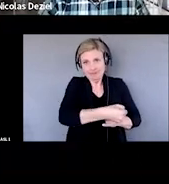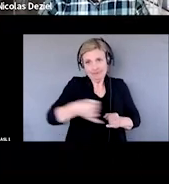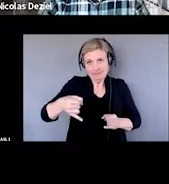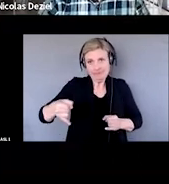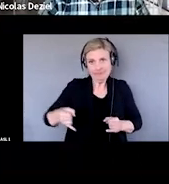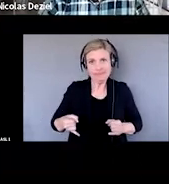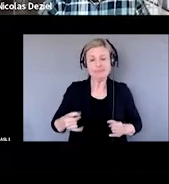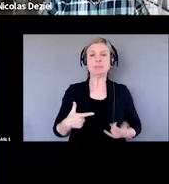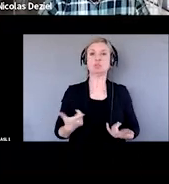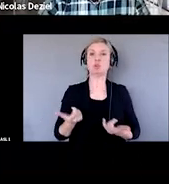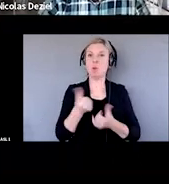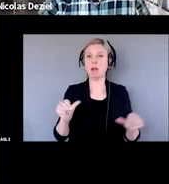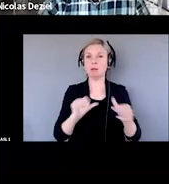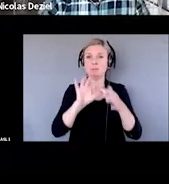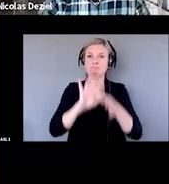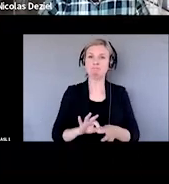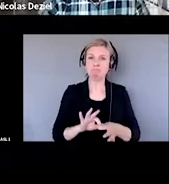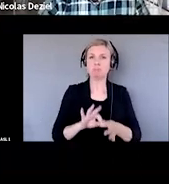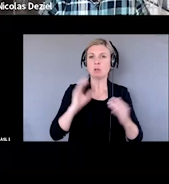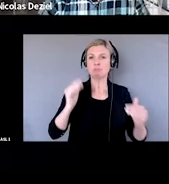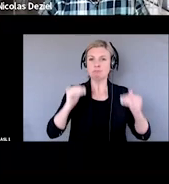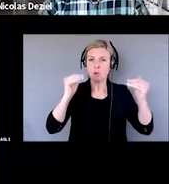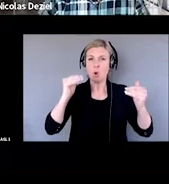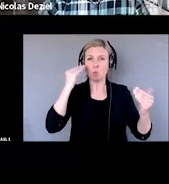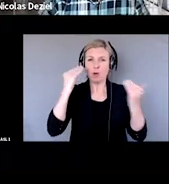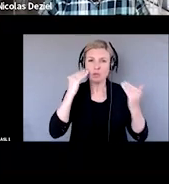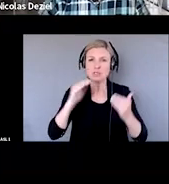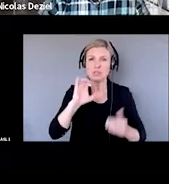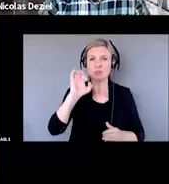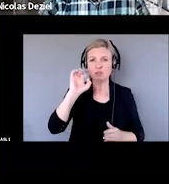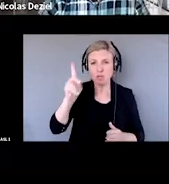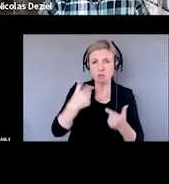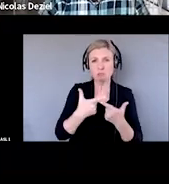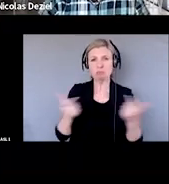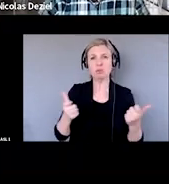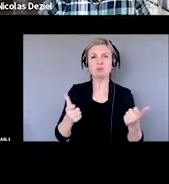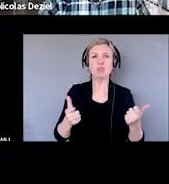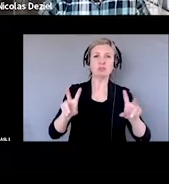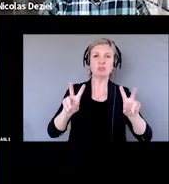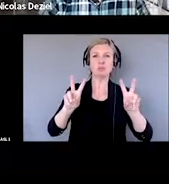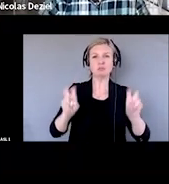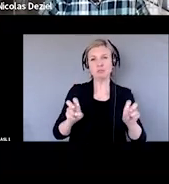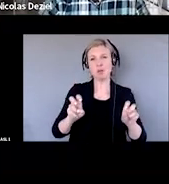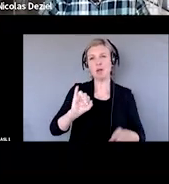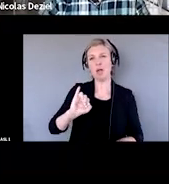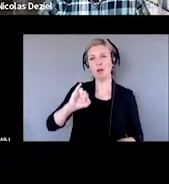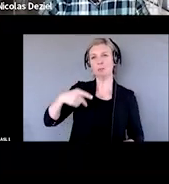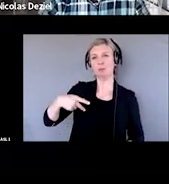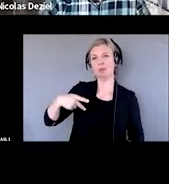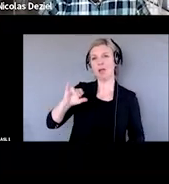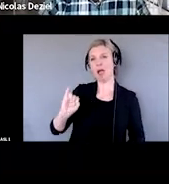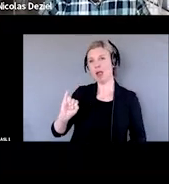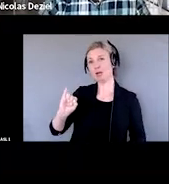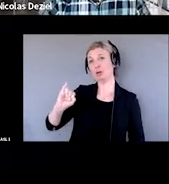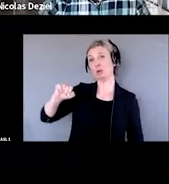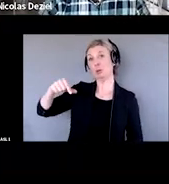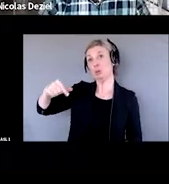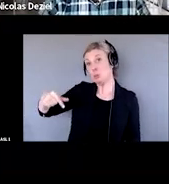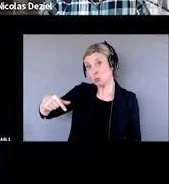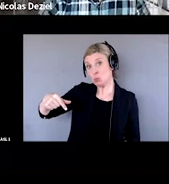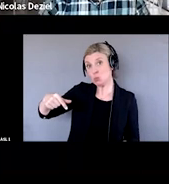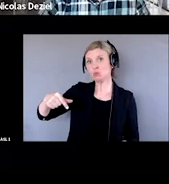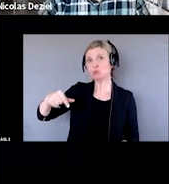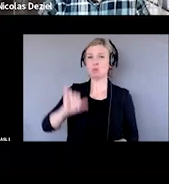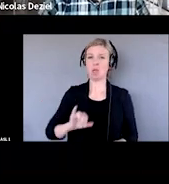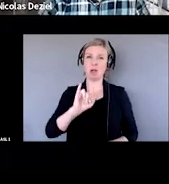and educating, I guess, raising what we call the IP IQ, I can certainly help you. And our client service center,